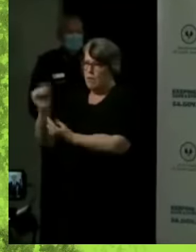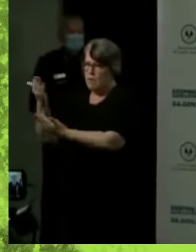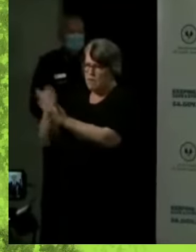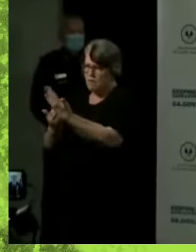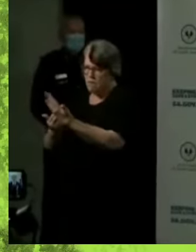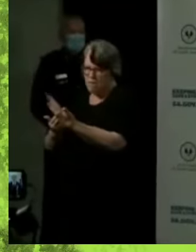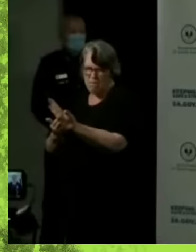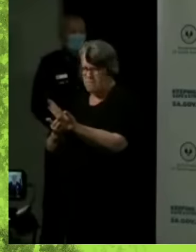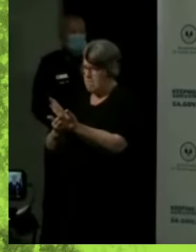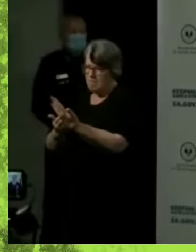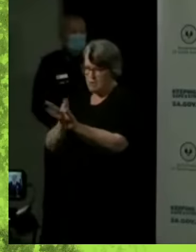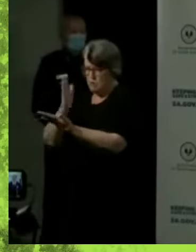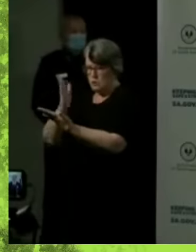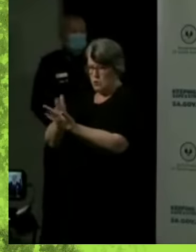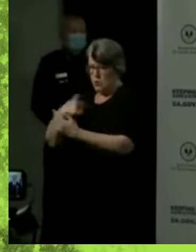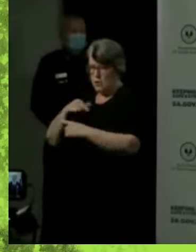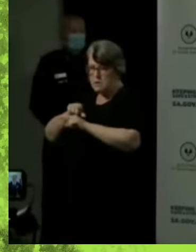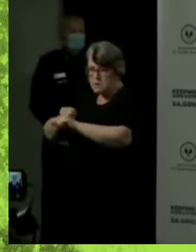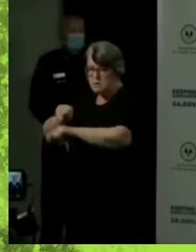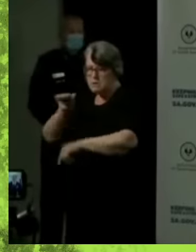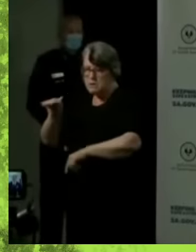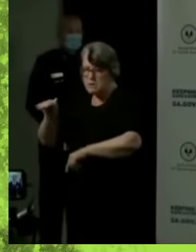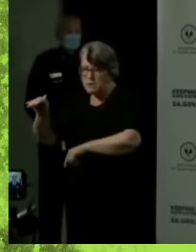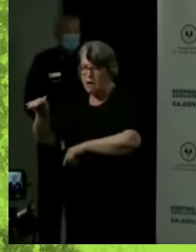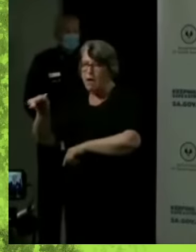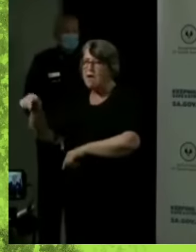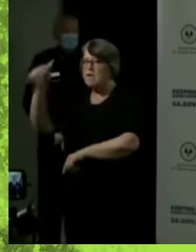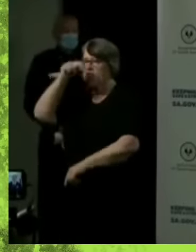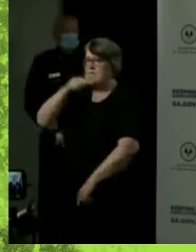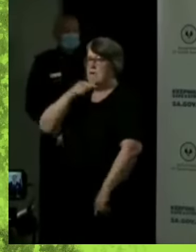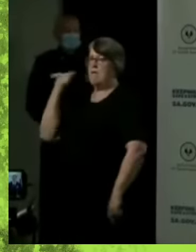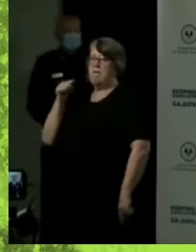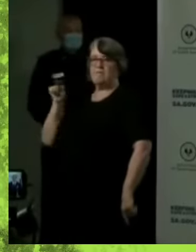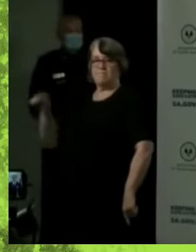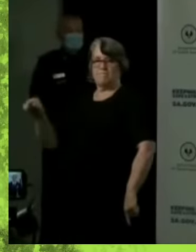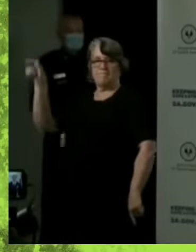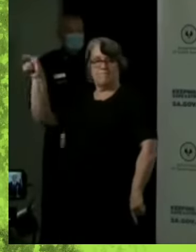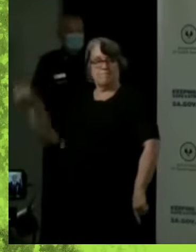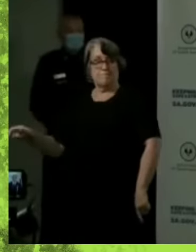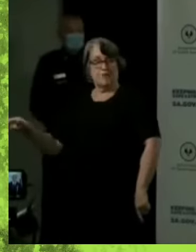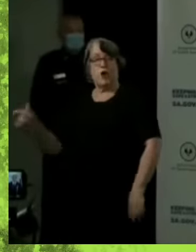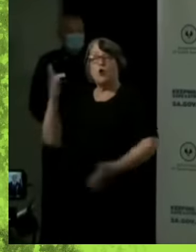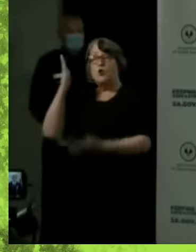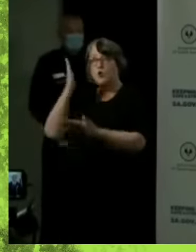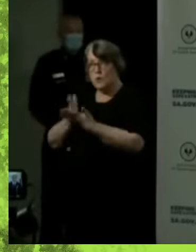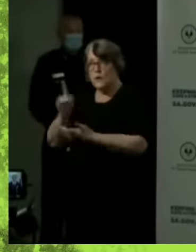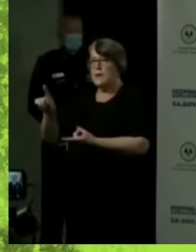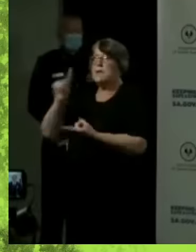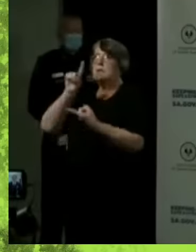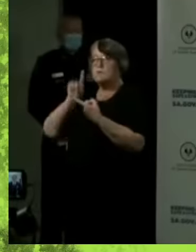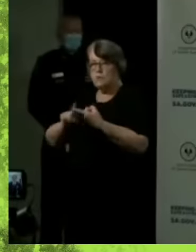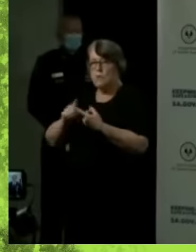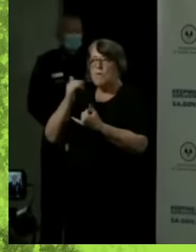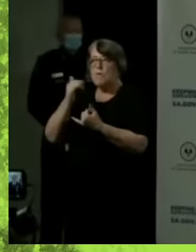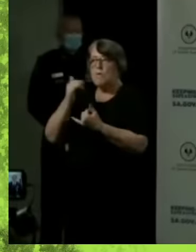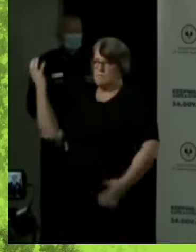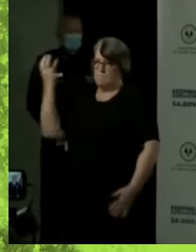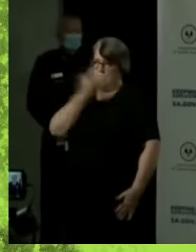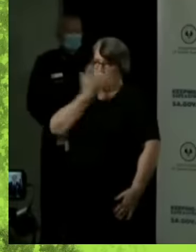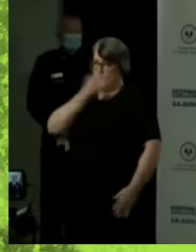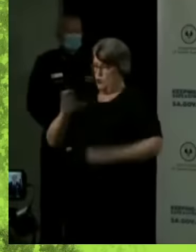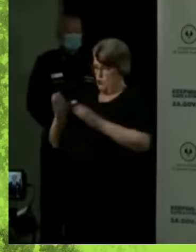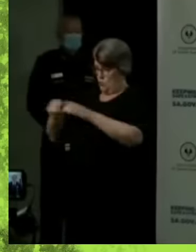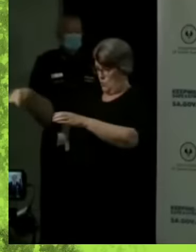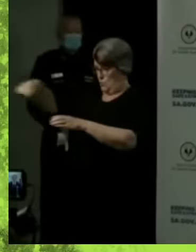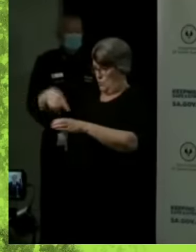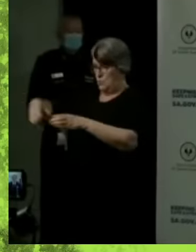pursued them. We now know that they lied. I stress this point that this is still a very dangerous cluster,